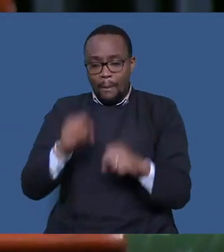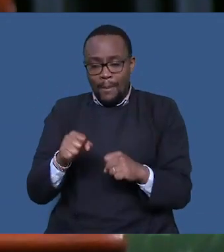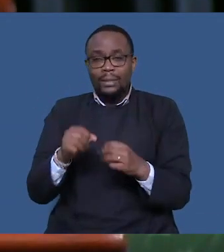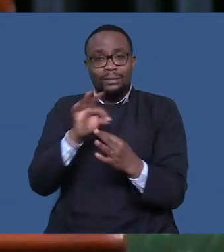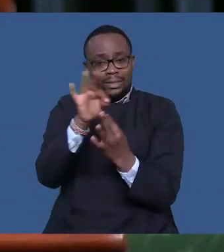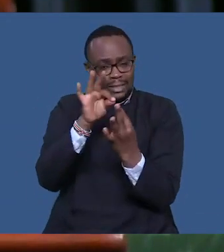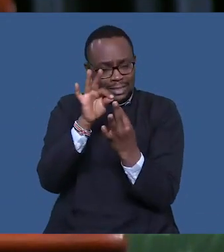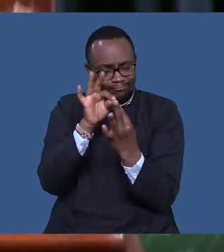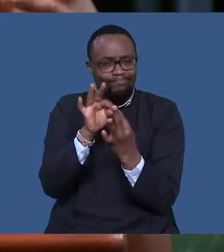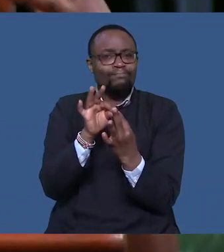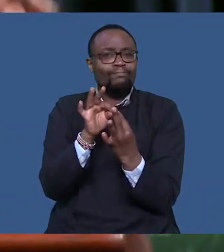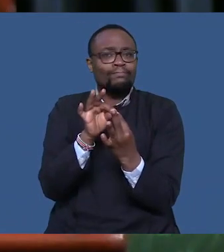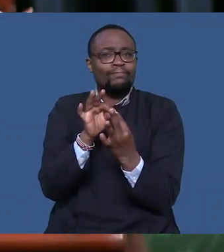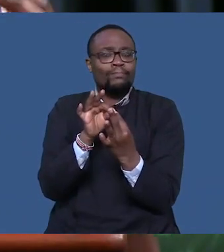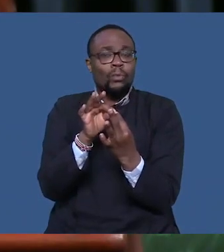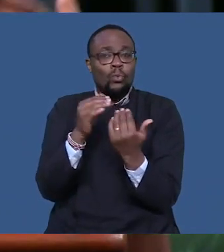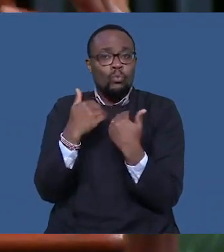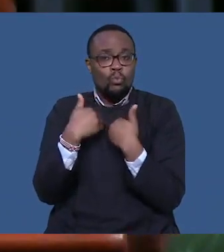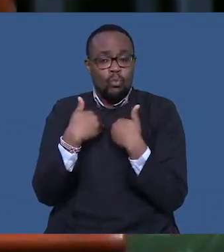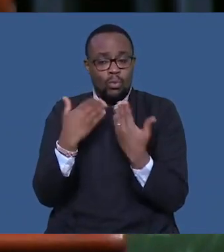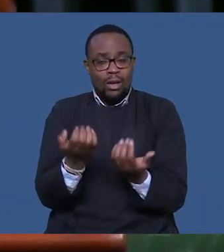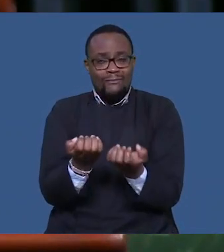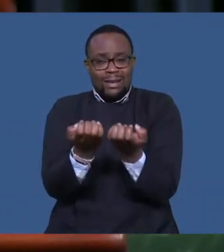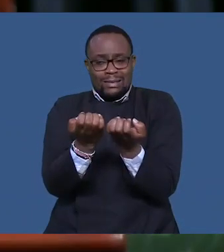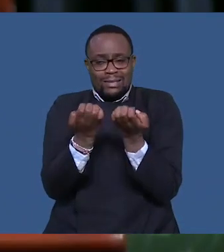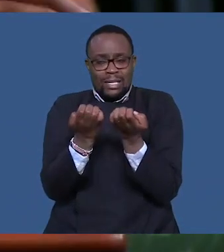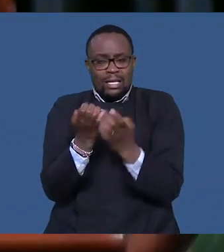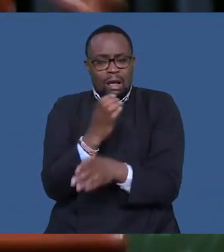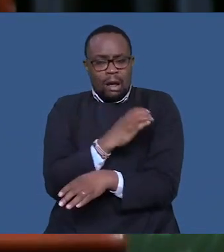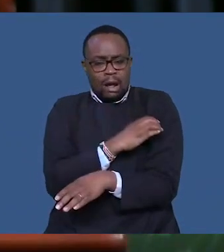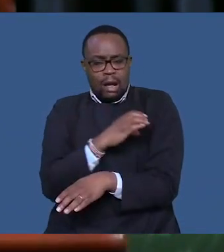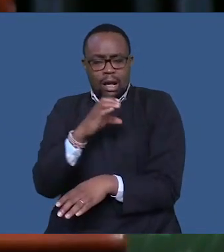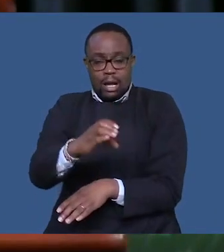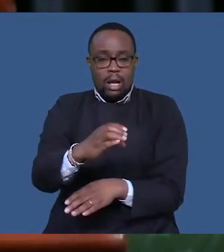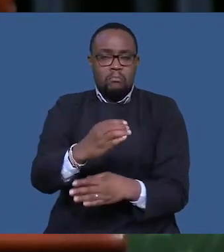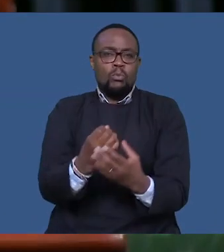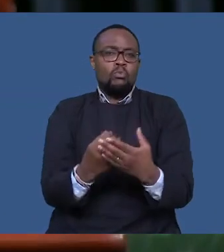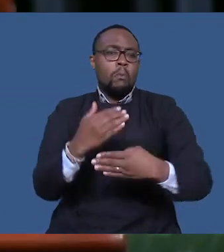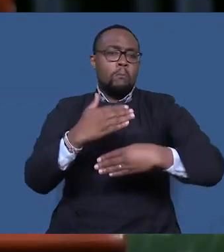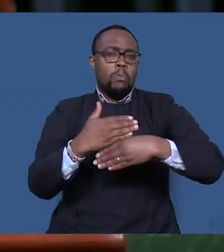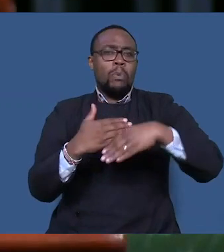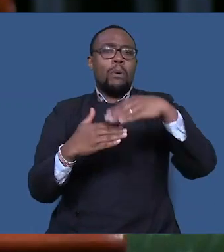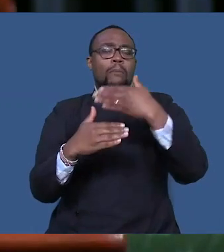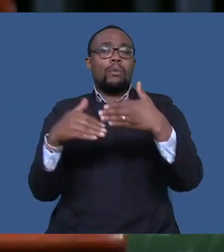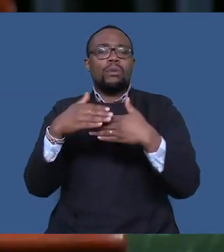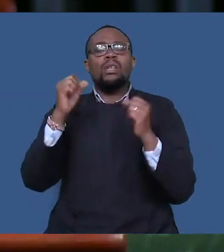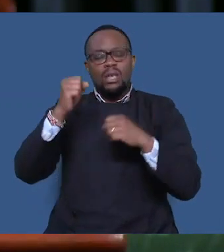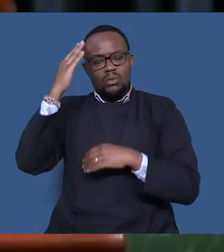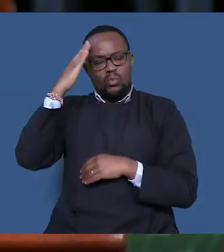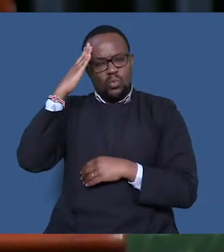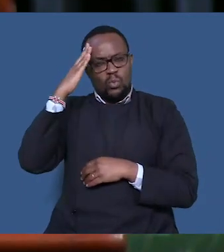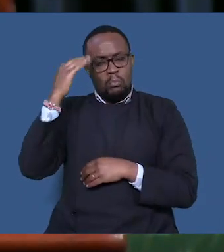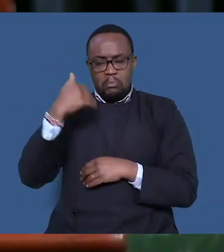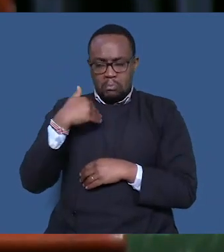we get into a time of prayer is that there is need for us to build capacity. Indeed, you might know what it takes. You might